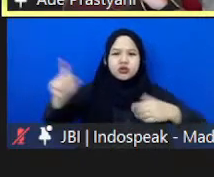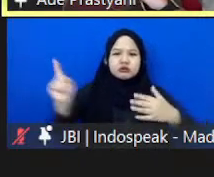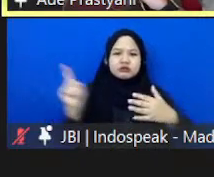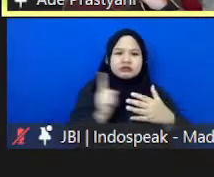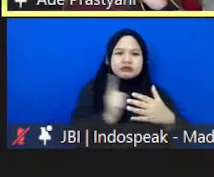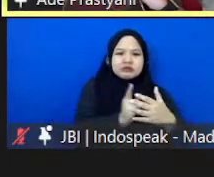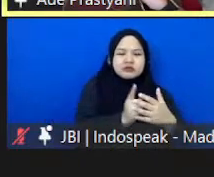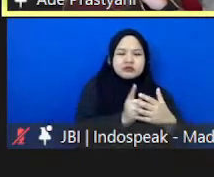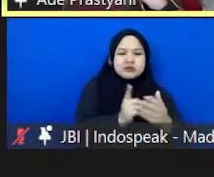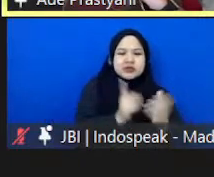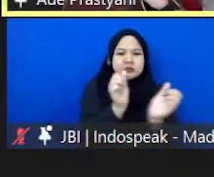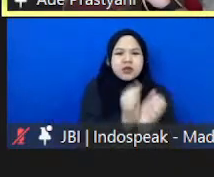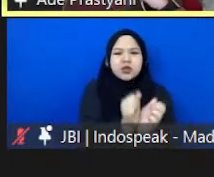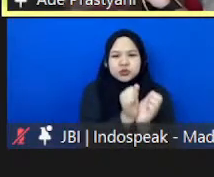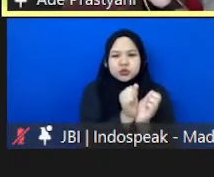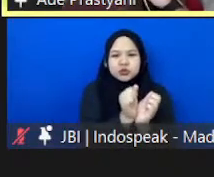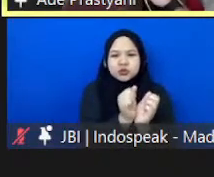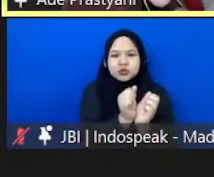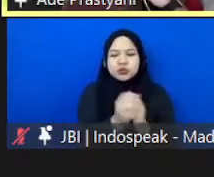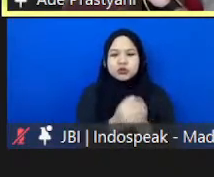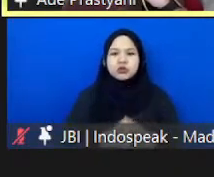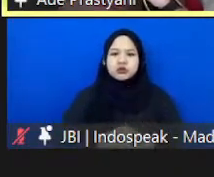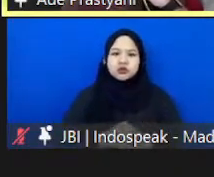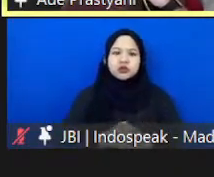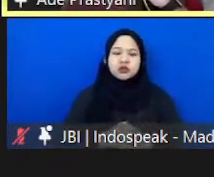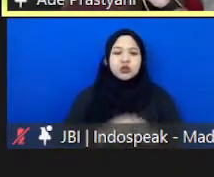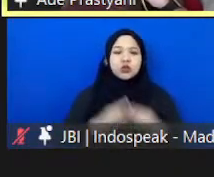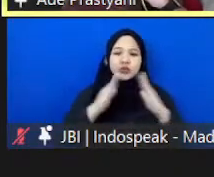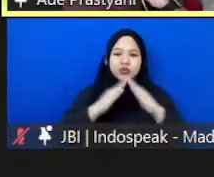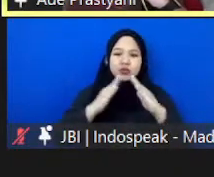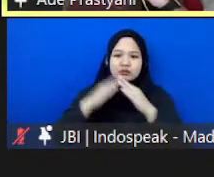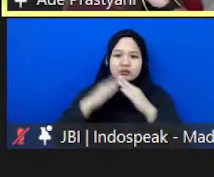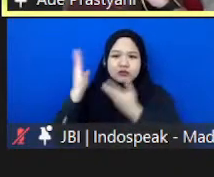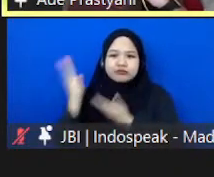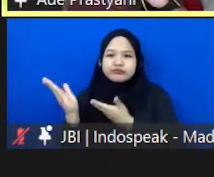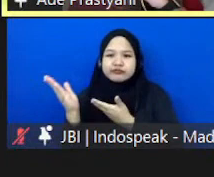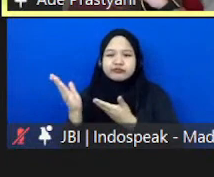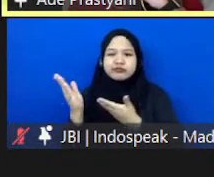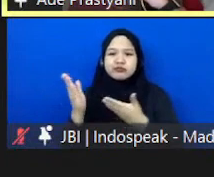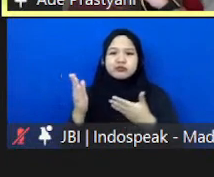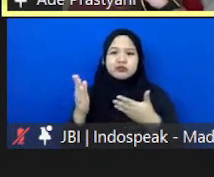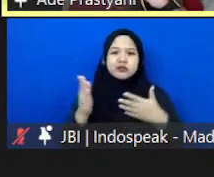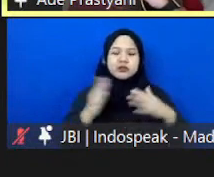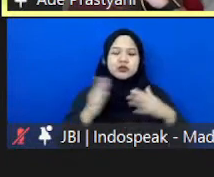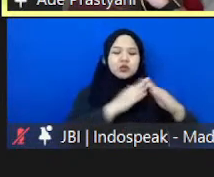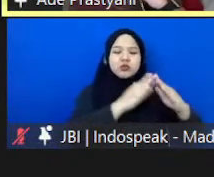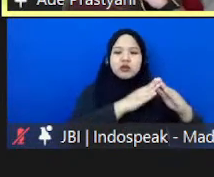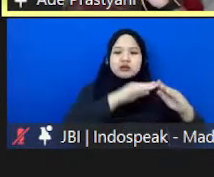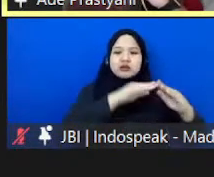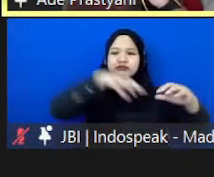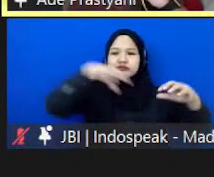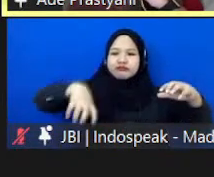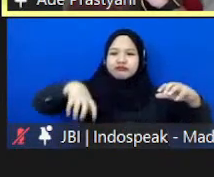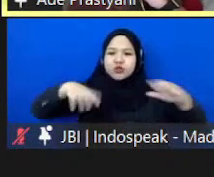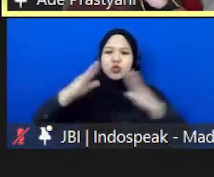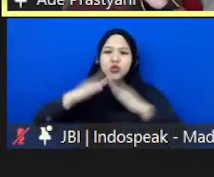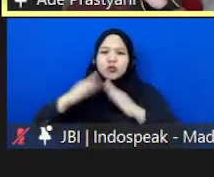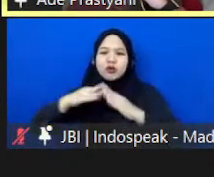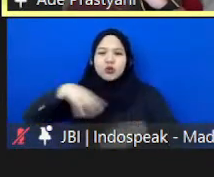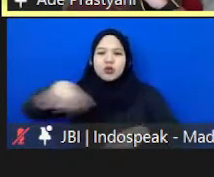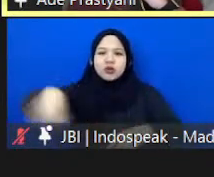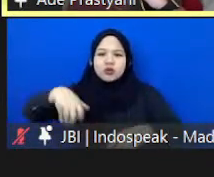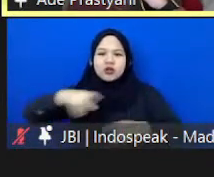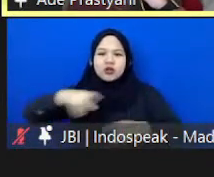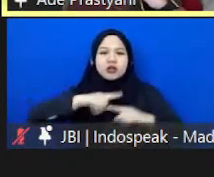Pasung. And these houses are built just next to the family's house without removing them from their